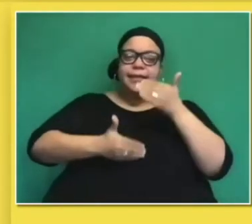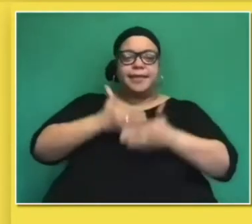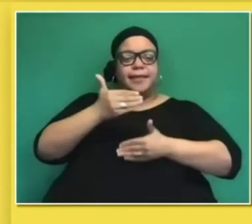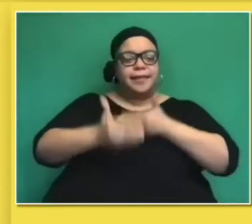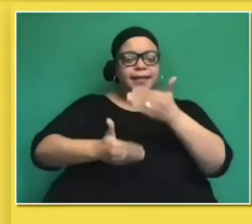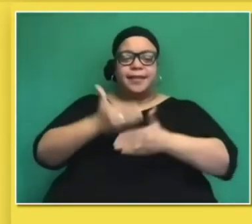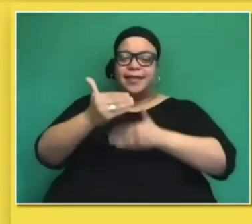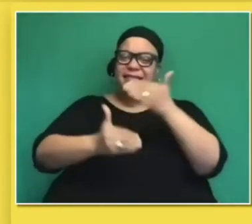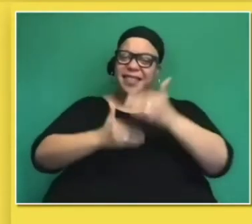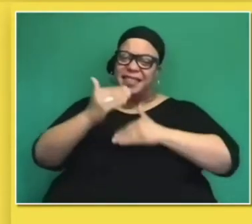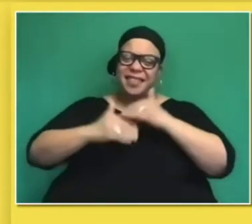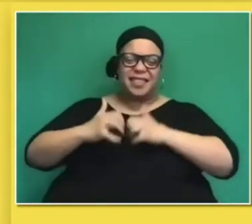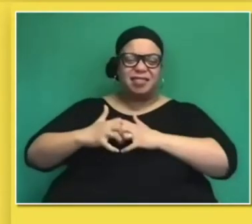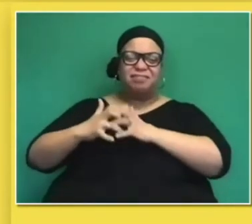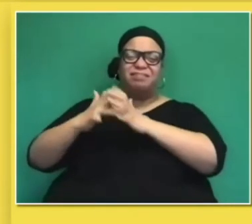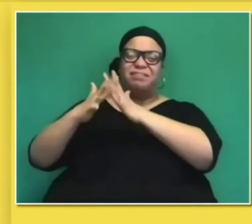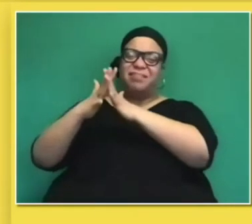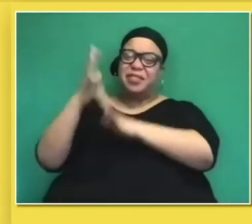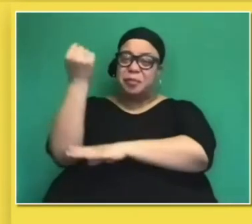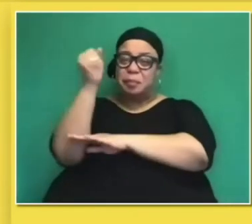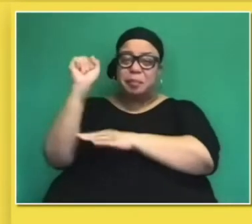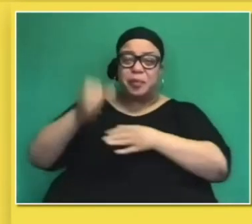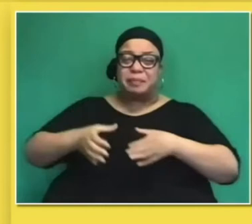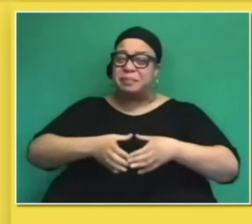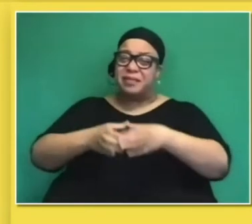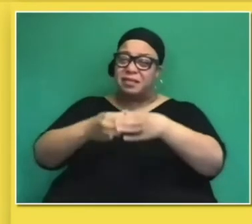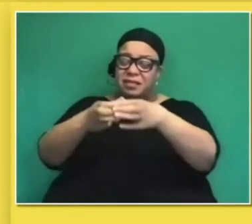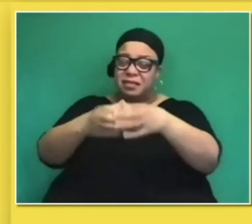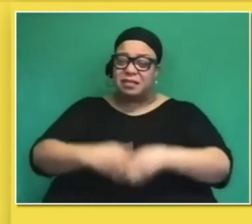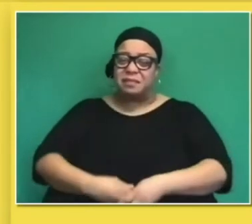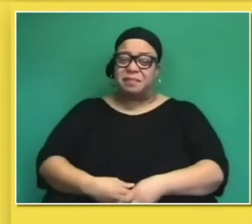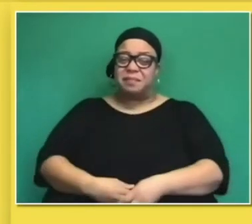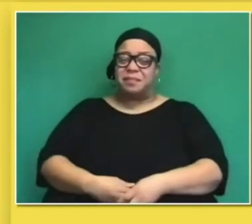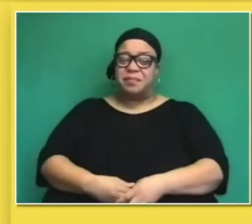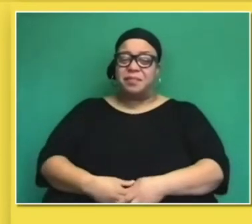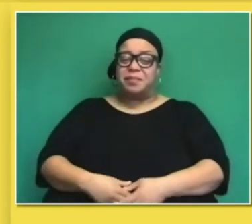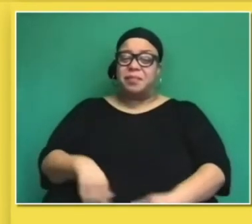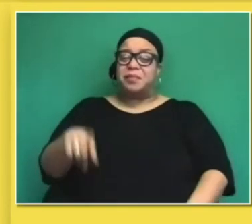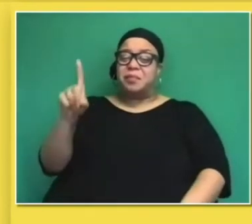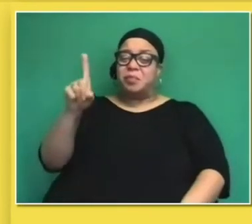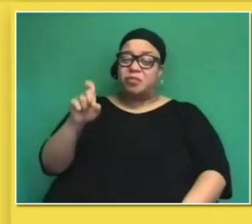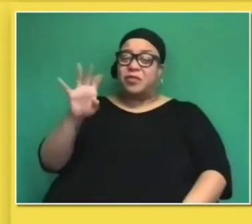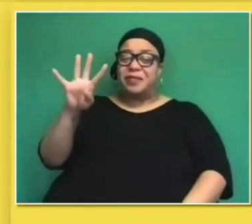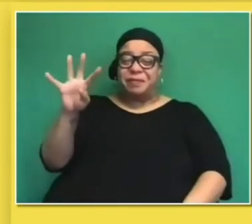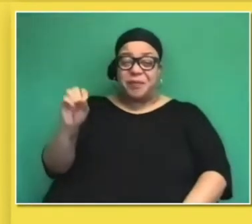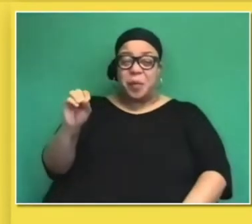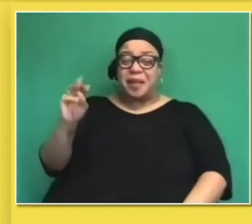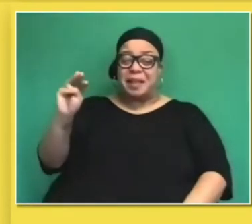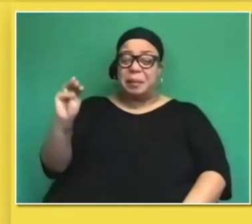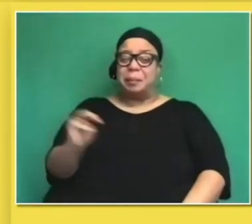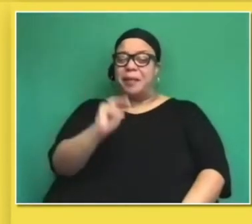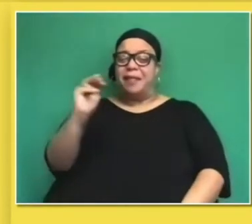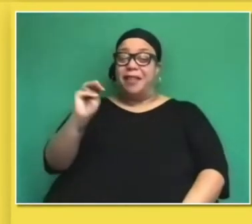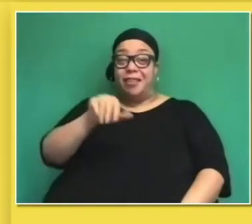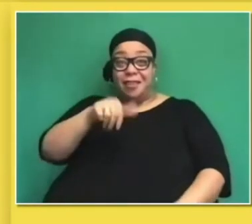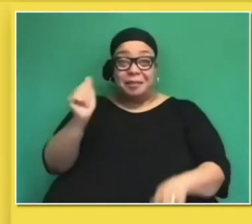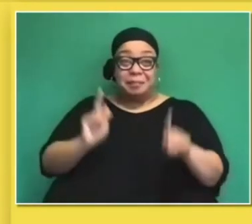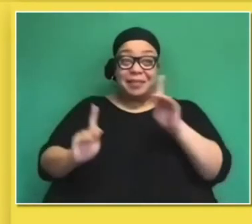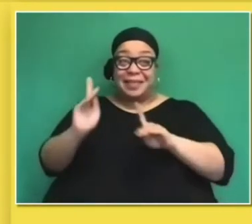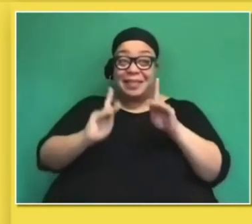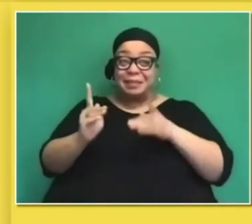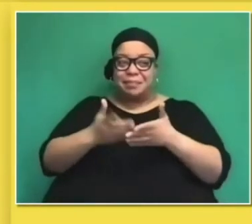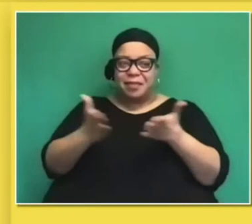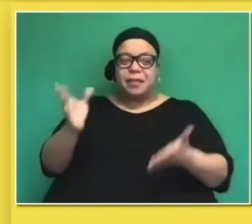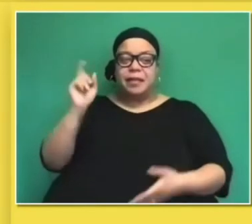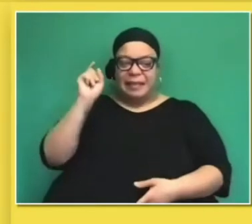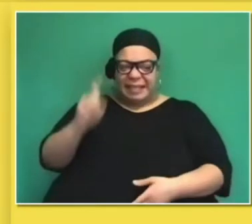found out we had 140 million other people that needed the campaign, 43% of this nation. We found